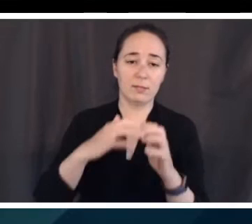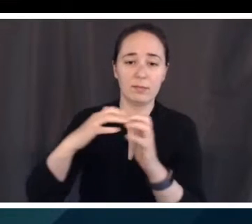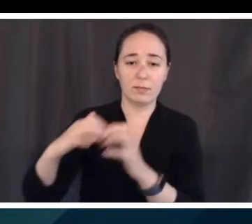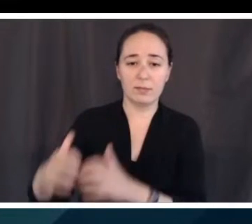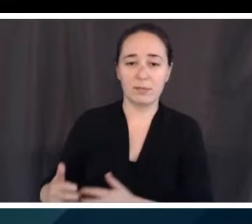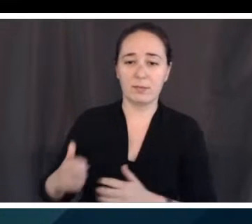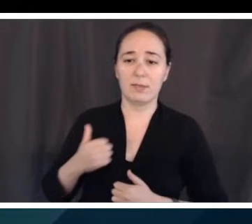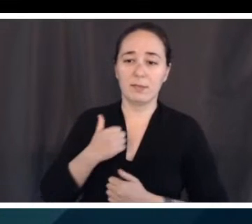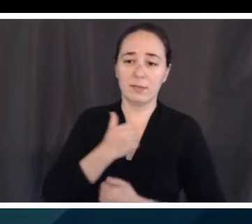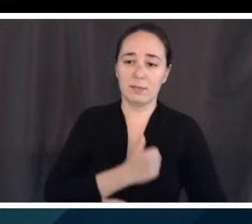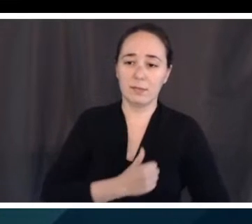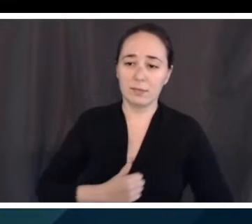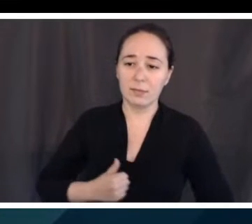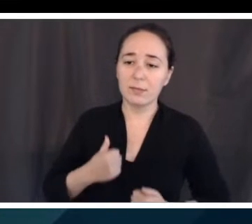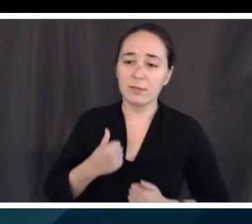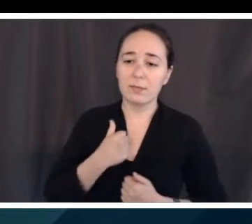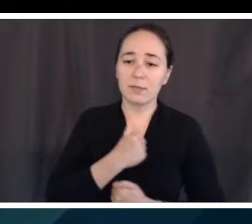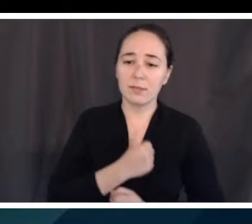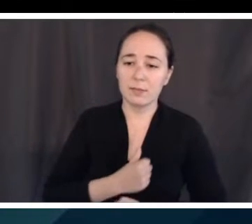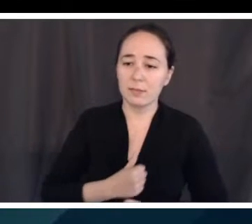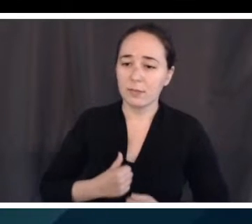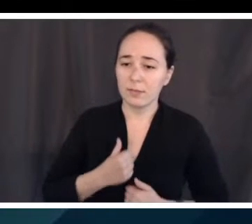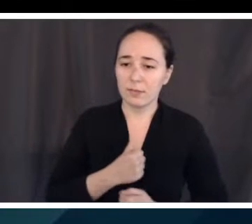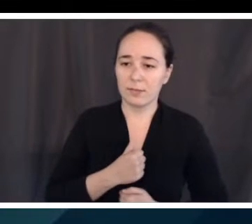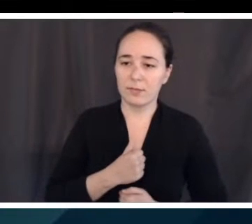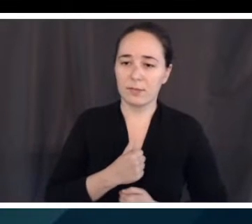'cause sometimes I fall apart.